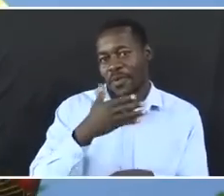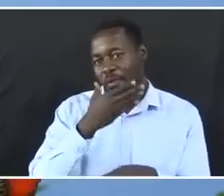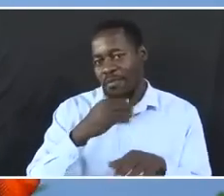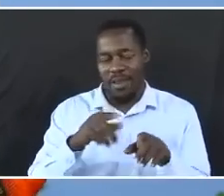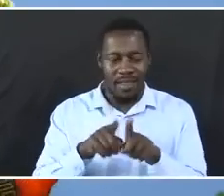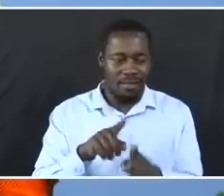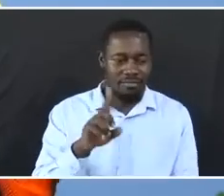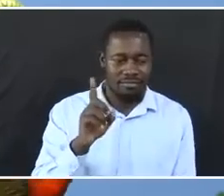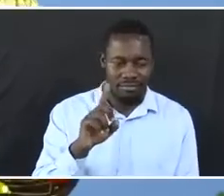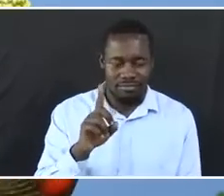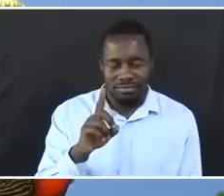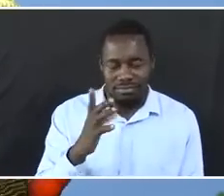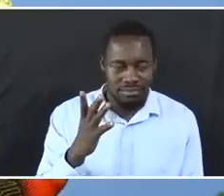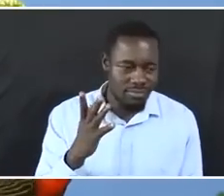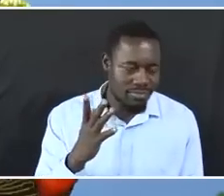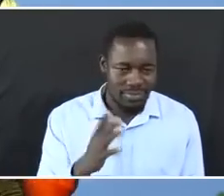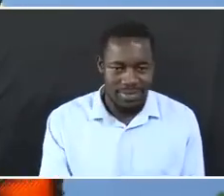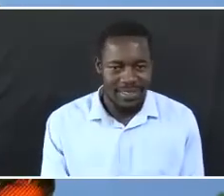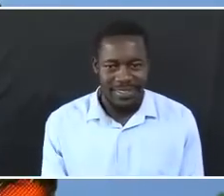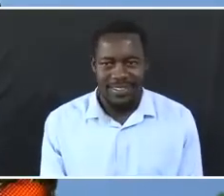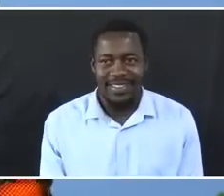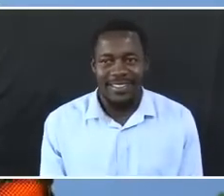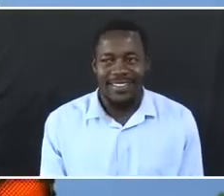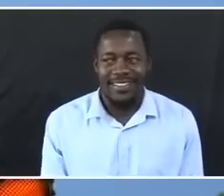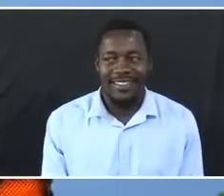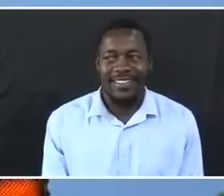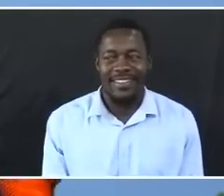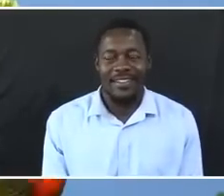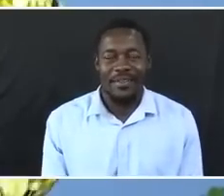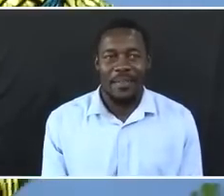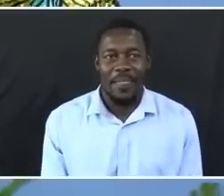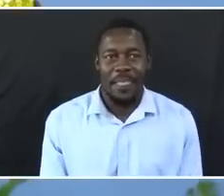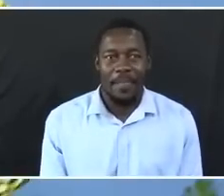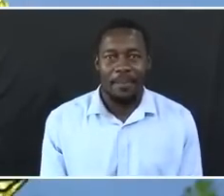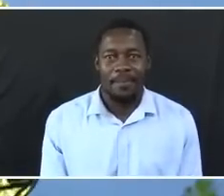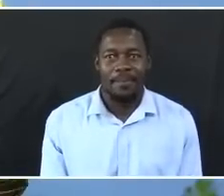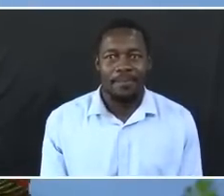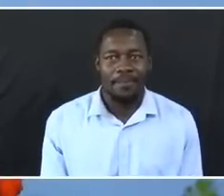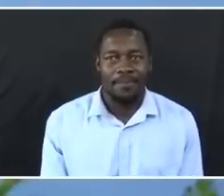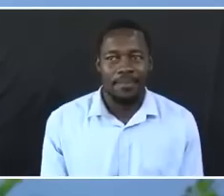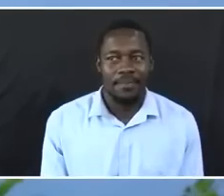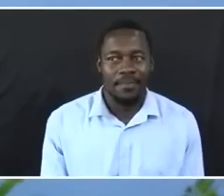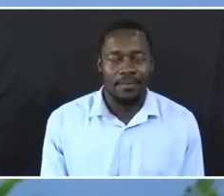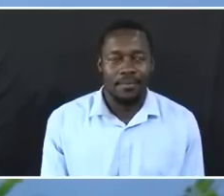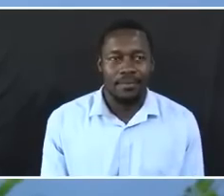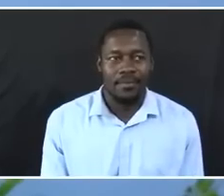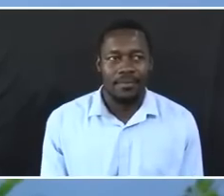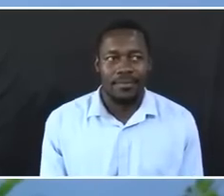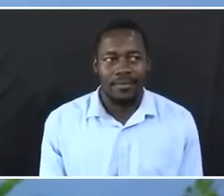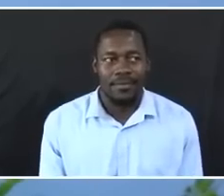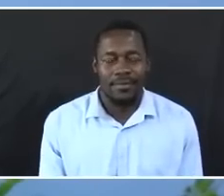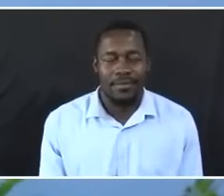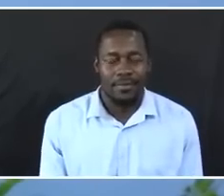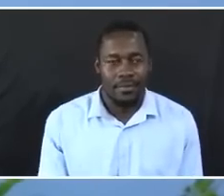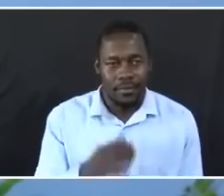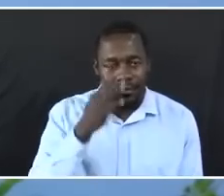I'm conscious that we have divorcees here. I'm very conscious. And I don't mean to speak down to